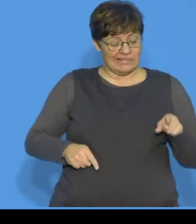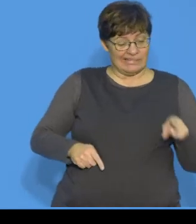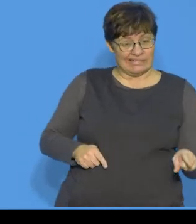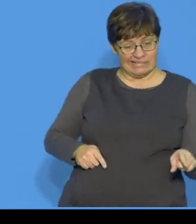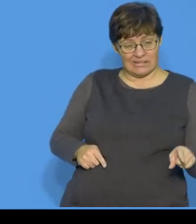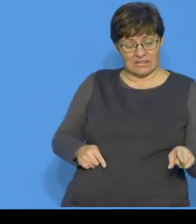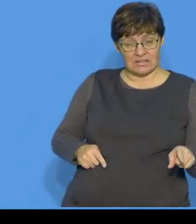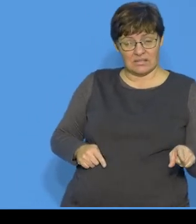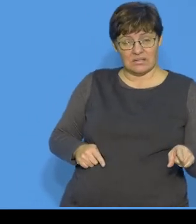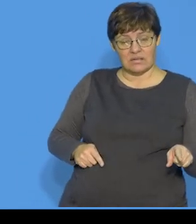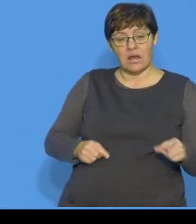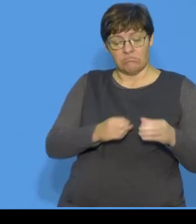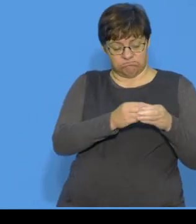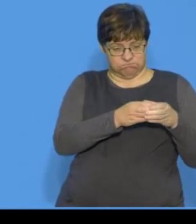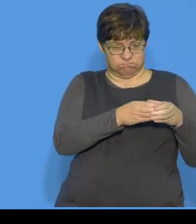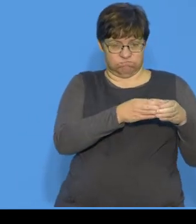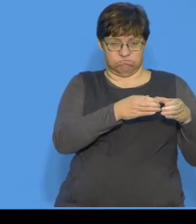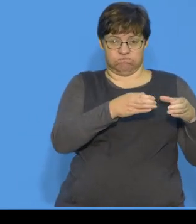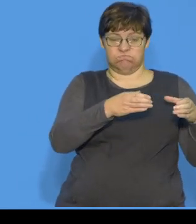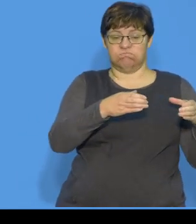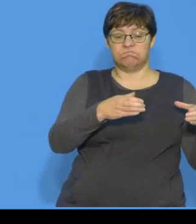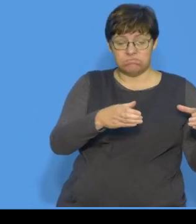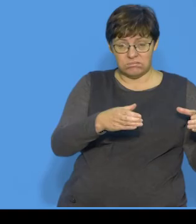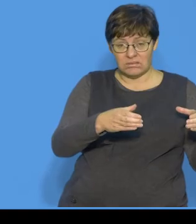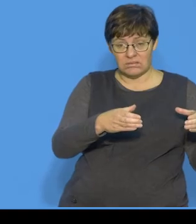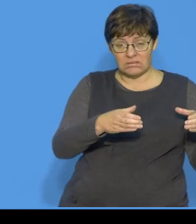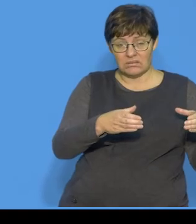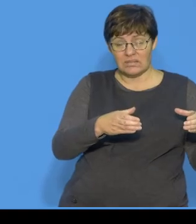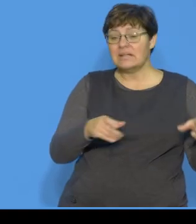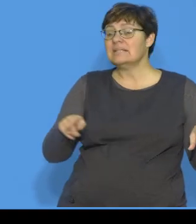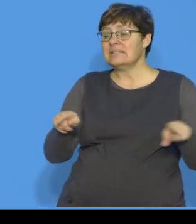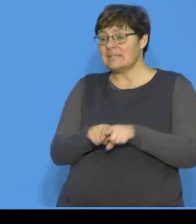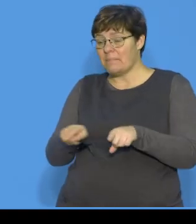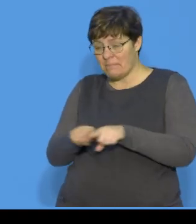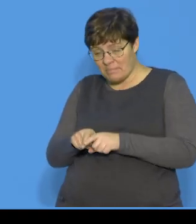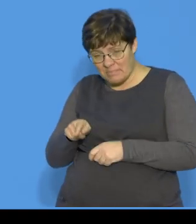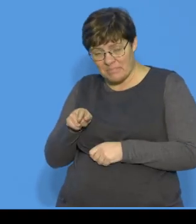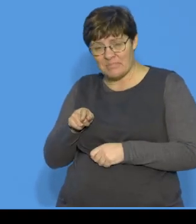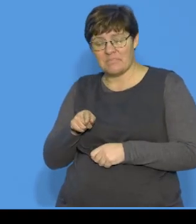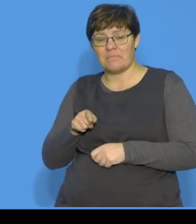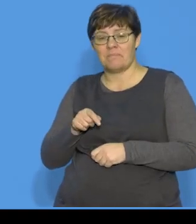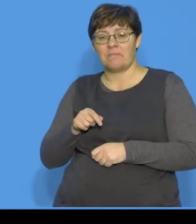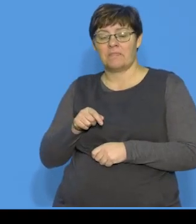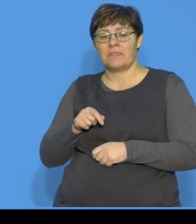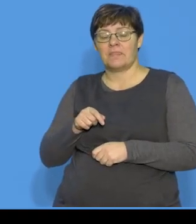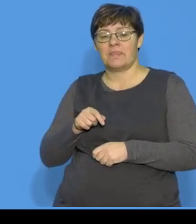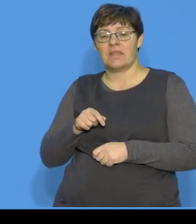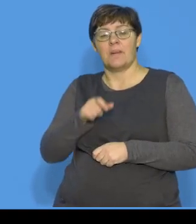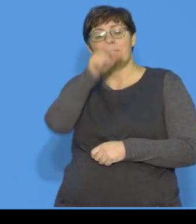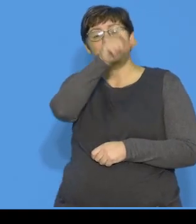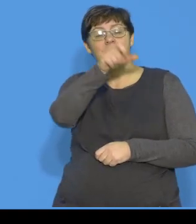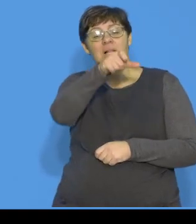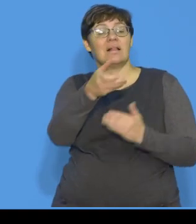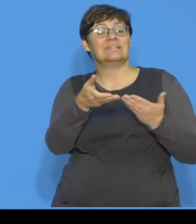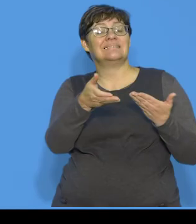population increases in millions, so does the extinction rate